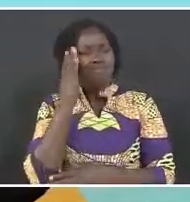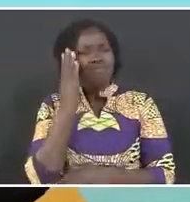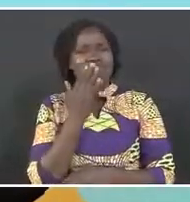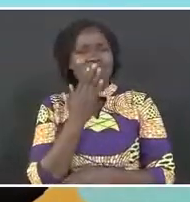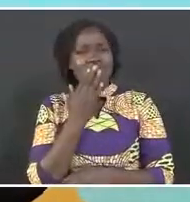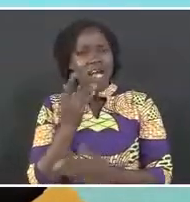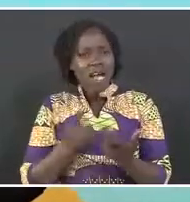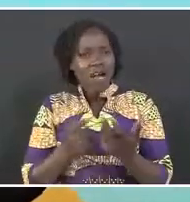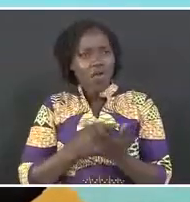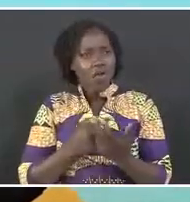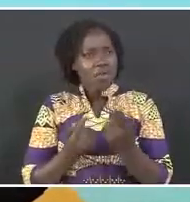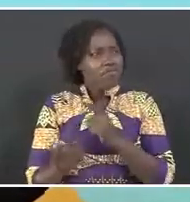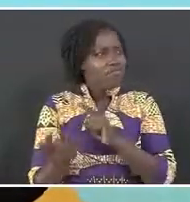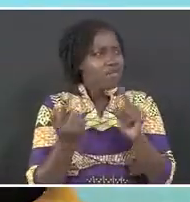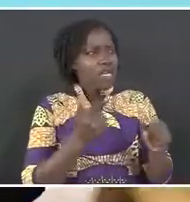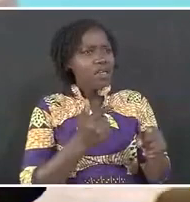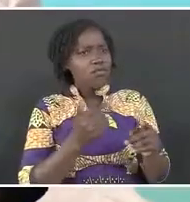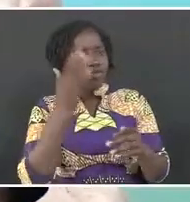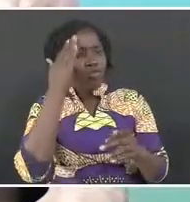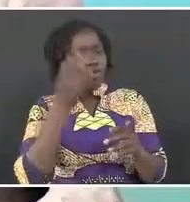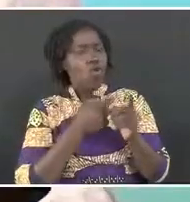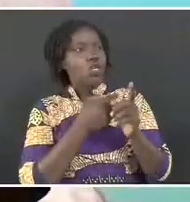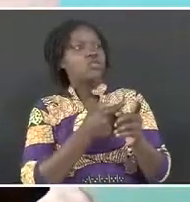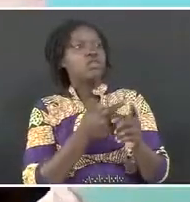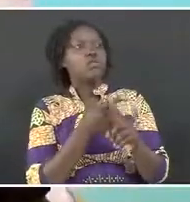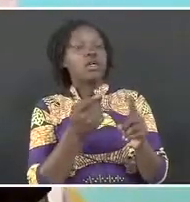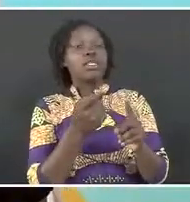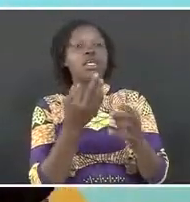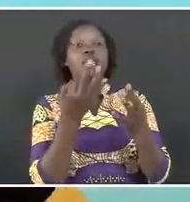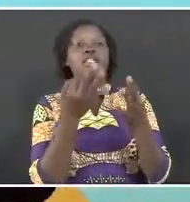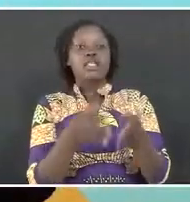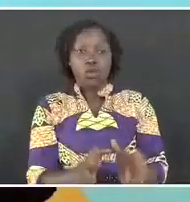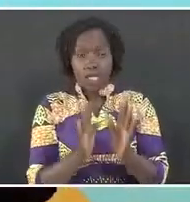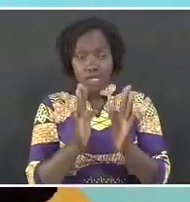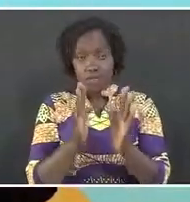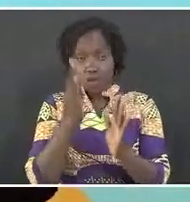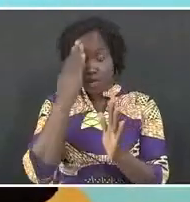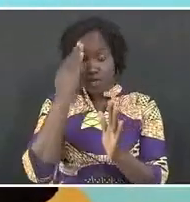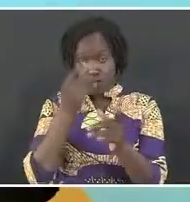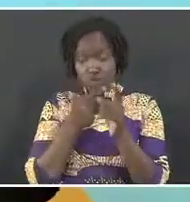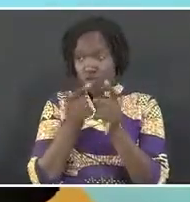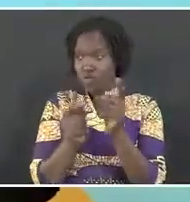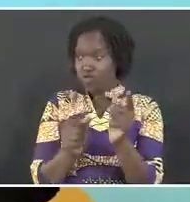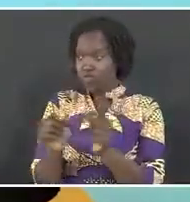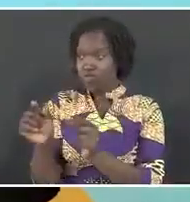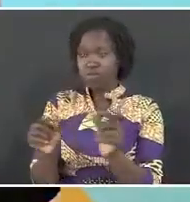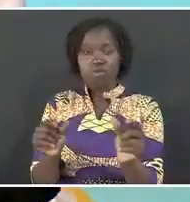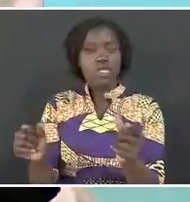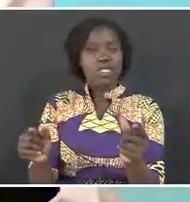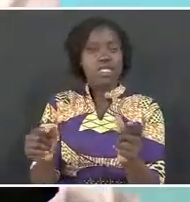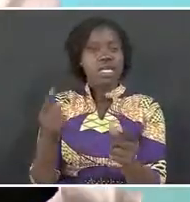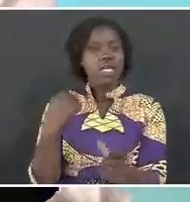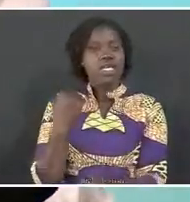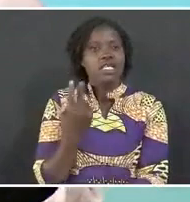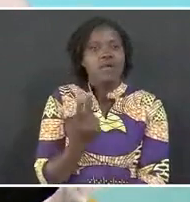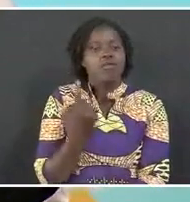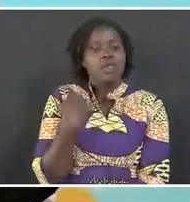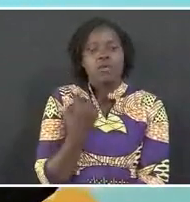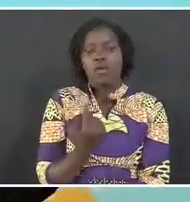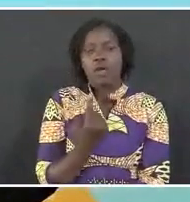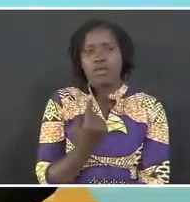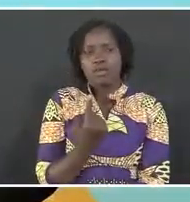in to know our gifts. But there are three ways we can know our gifts. Number one, I heard this from